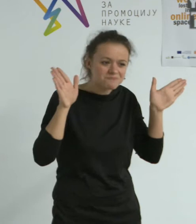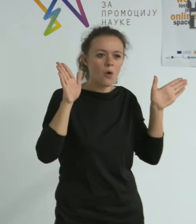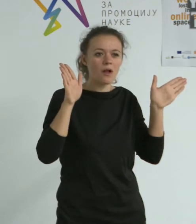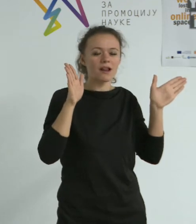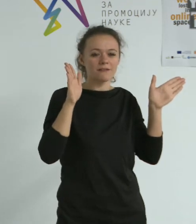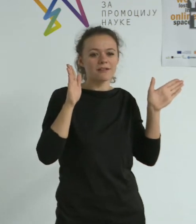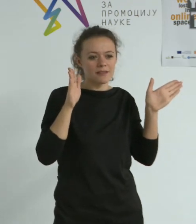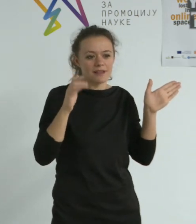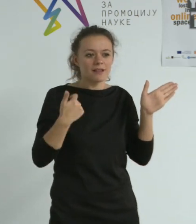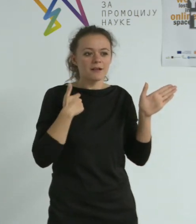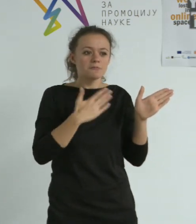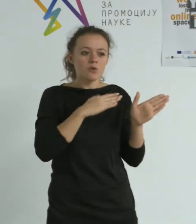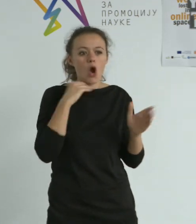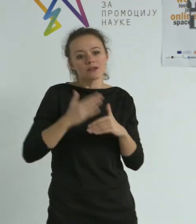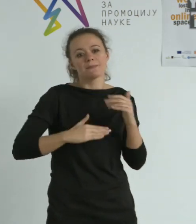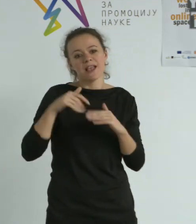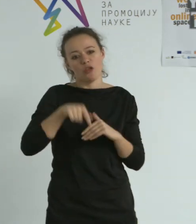very pleased with the course.